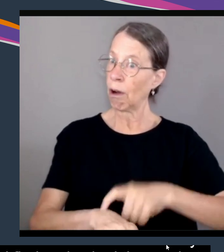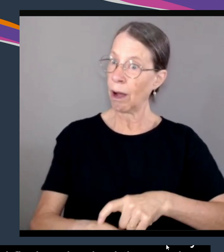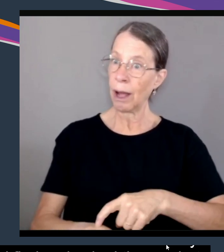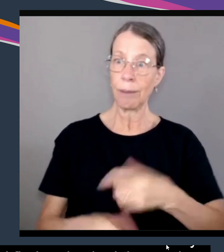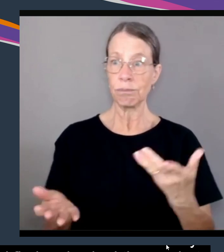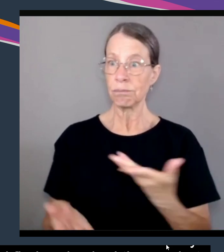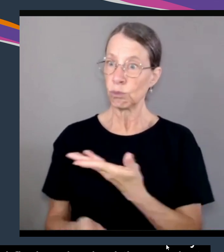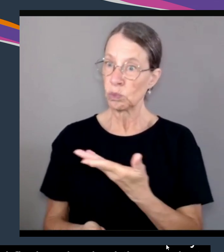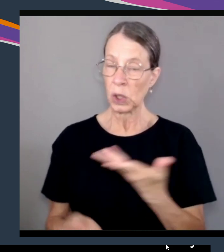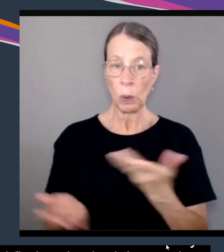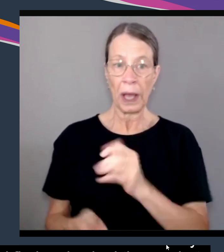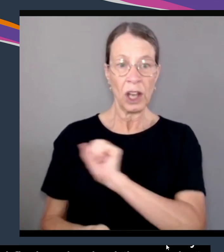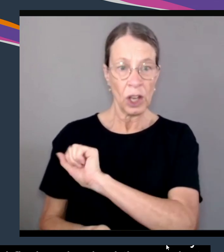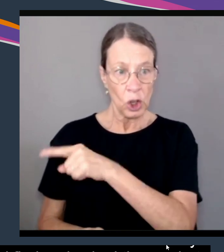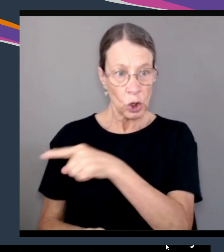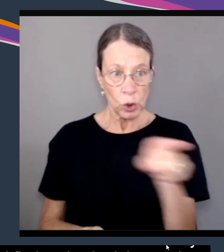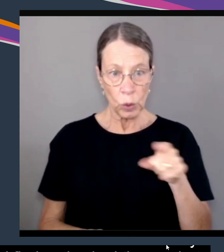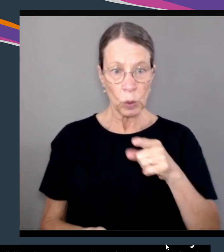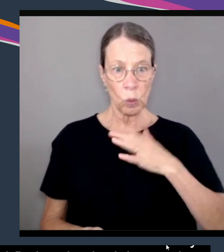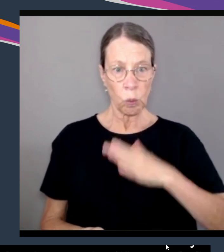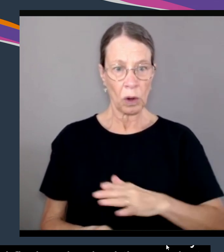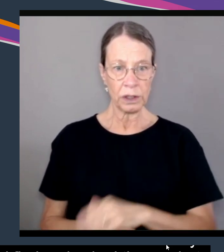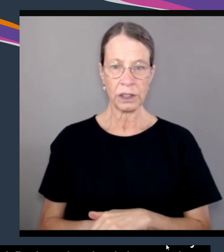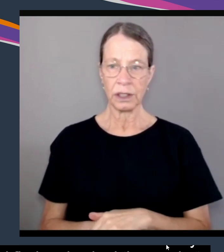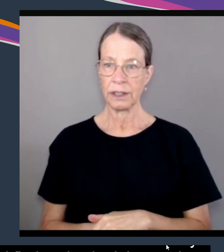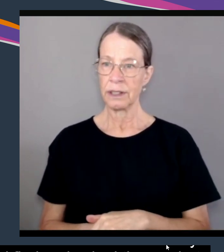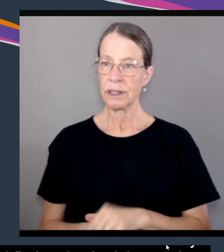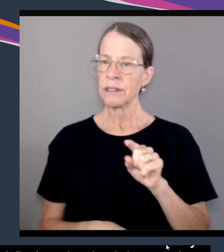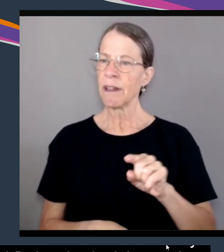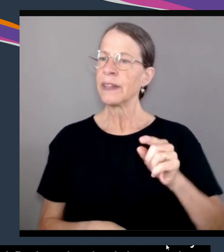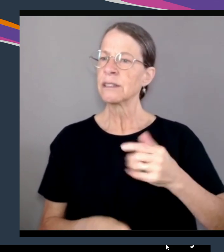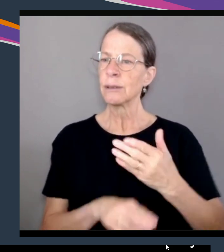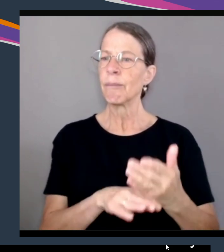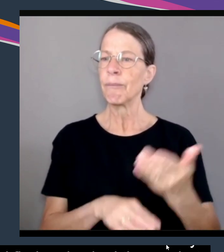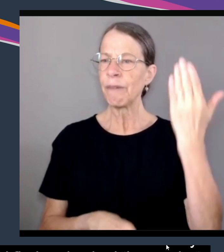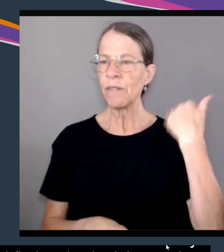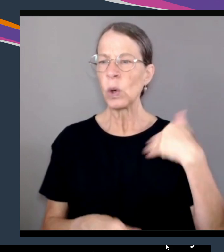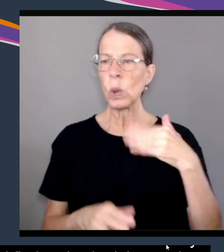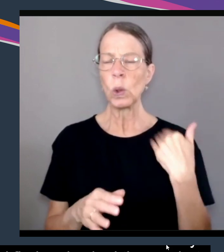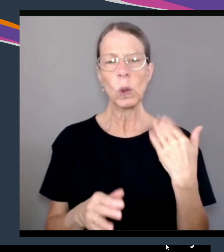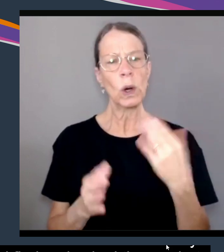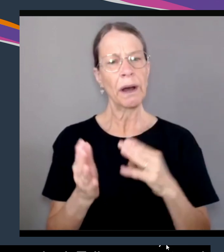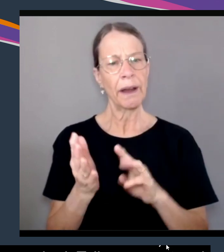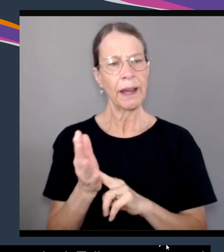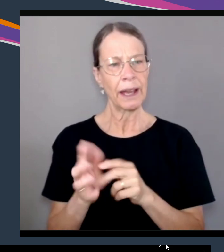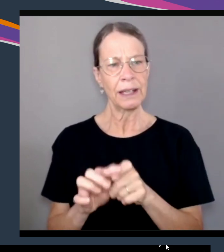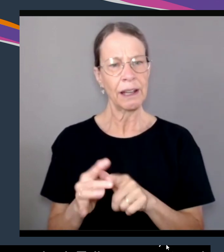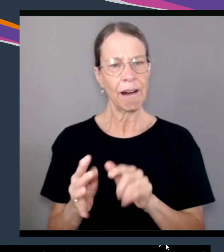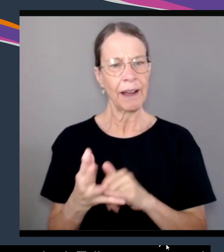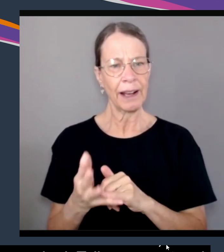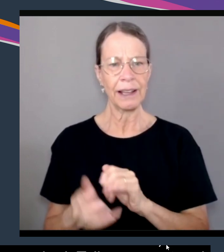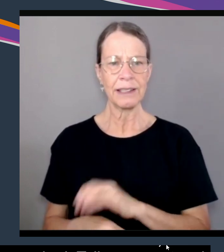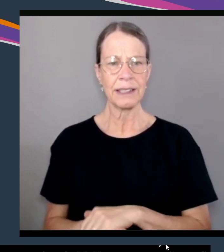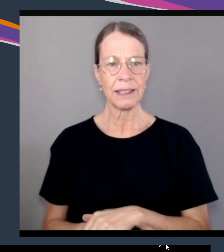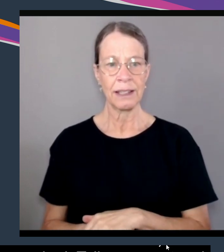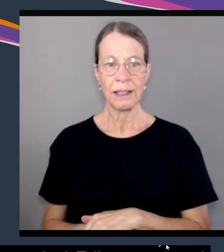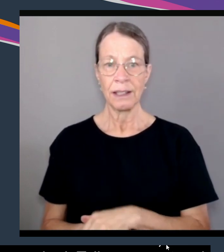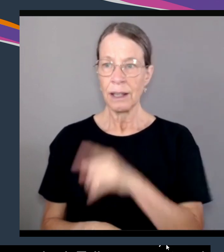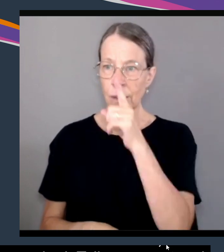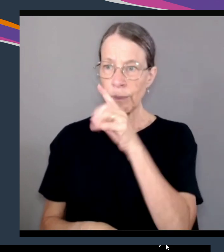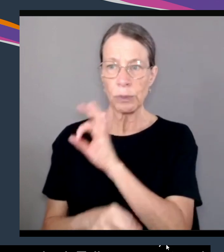the NDIS, because that was happening at that point of time. And it wasn't. People didn't talk about